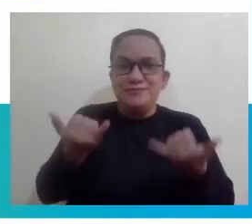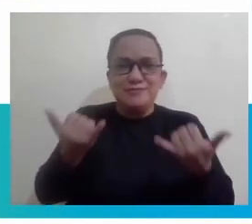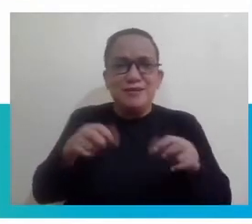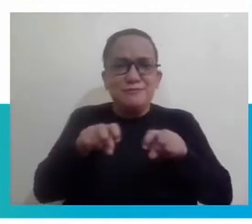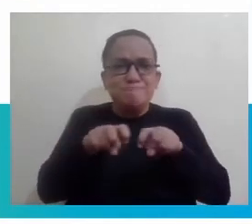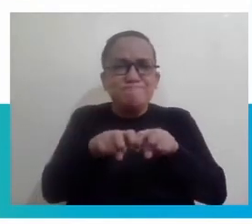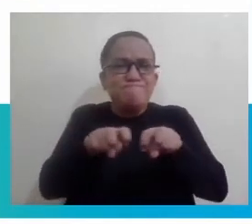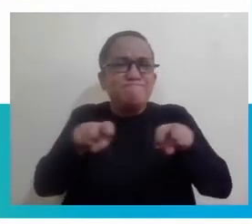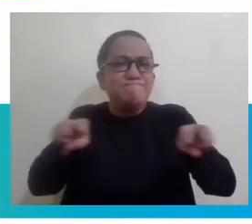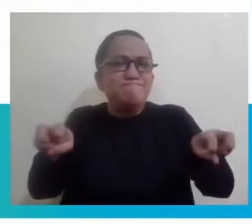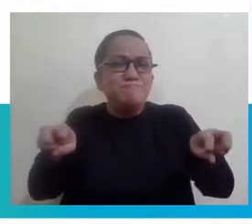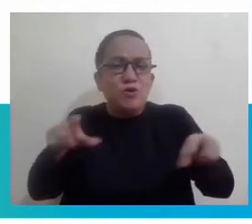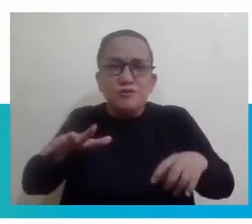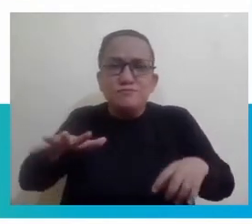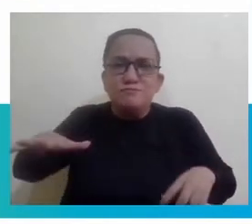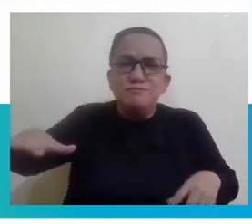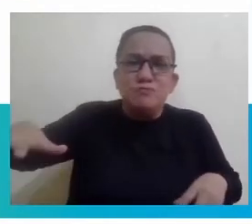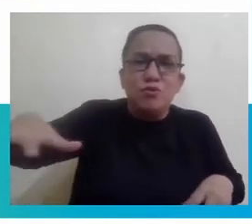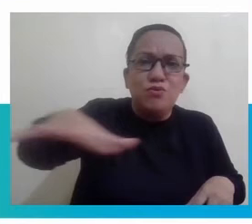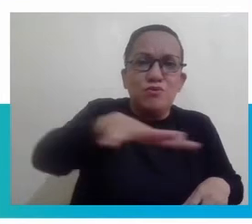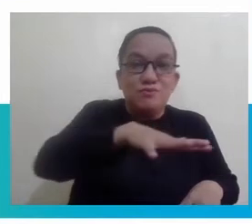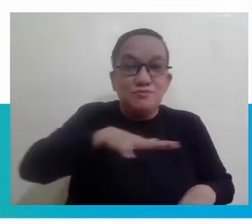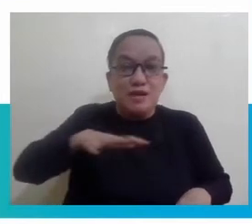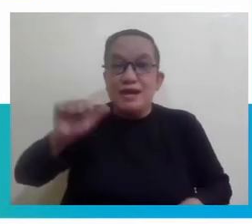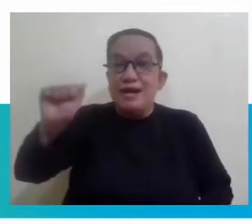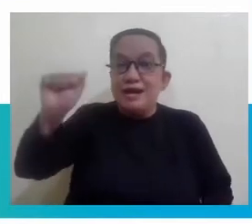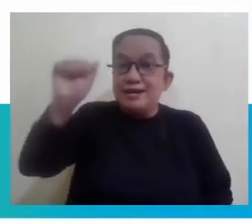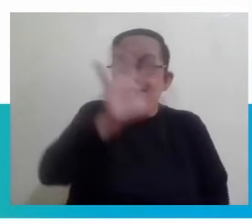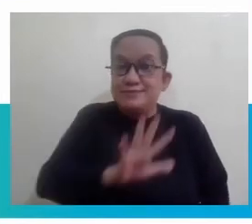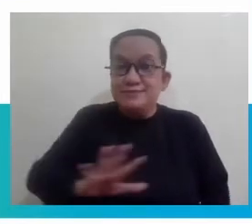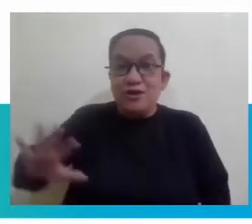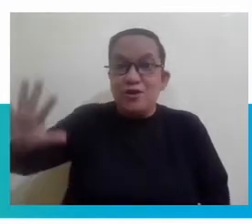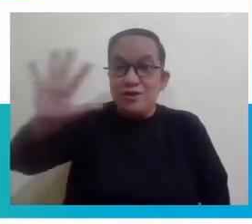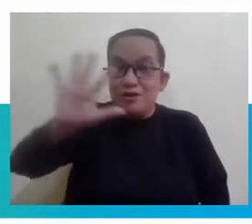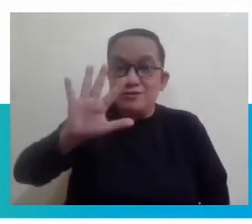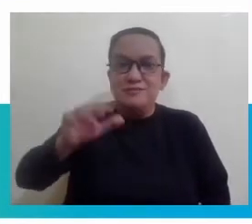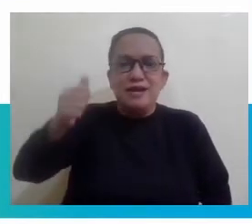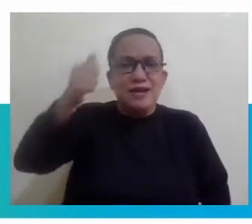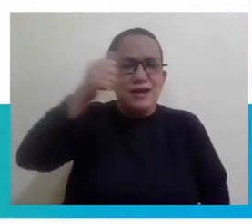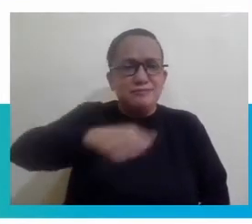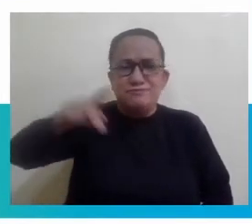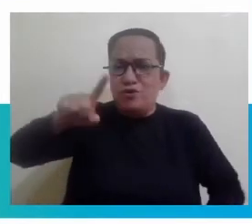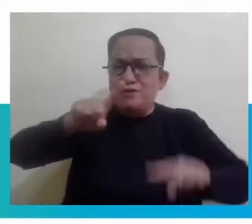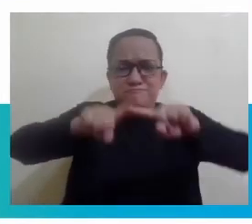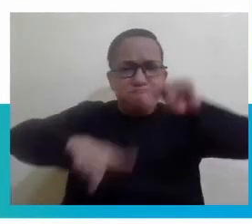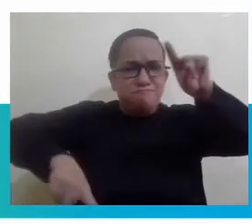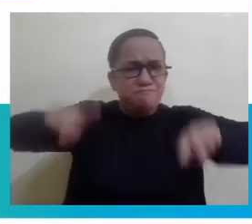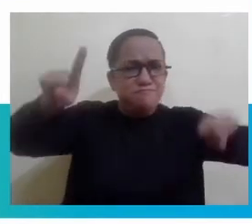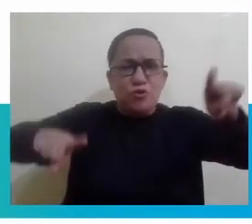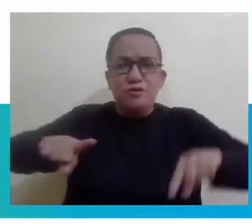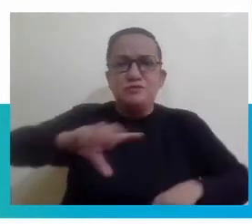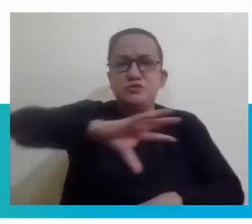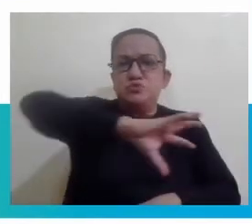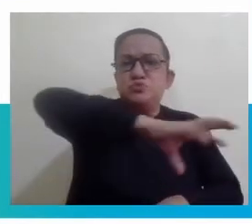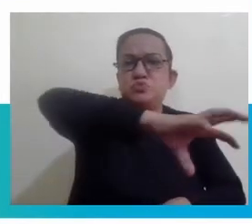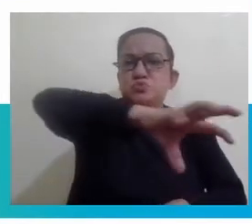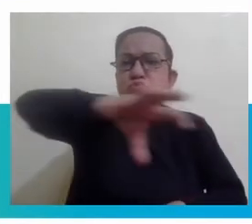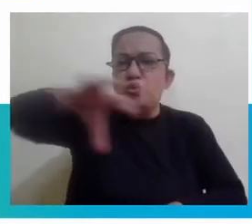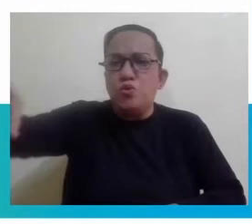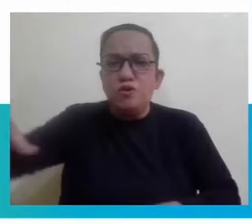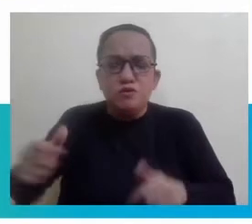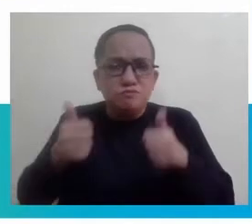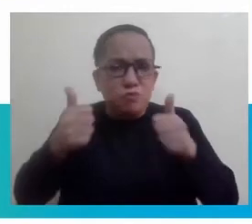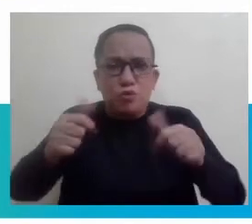Pacific, biodiversity and healthy marine ecosystems are critical to life,